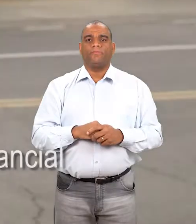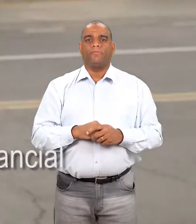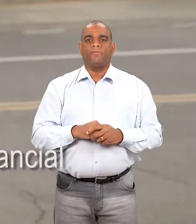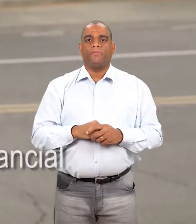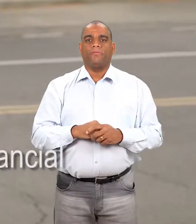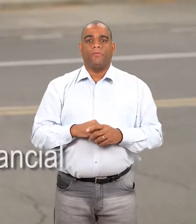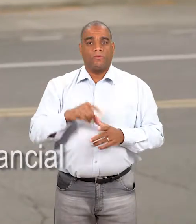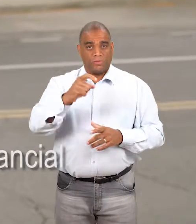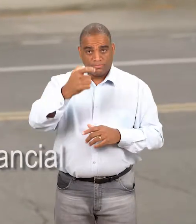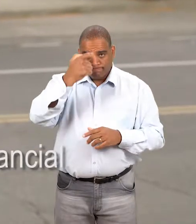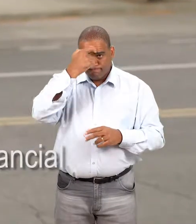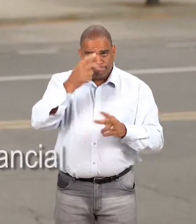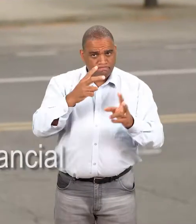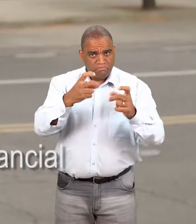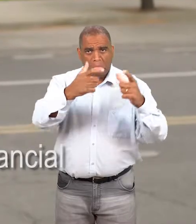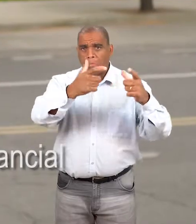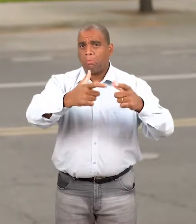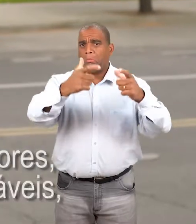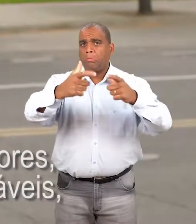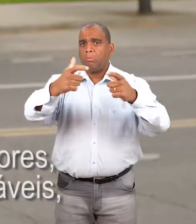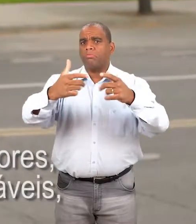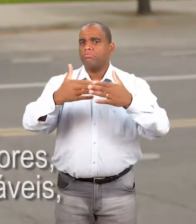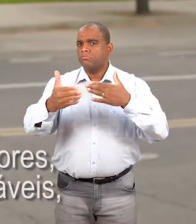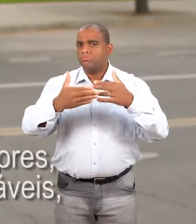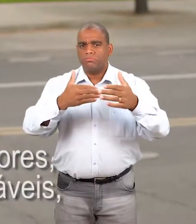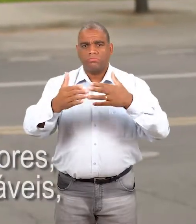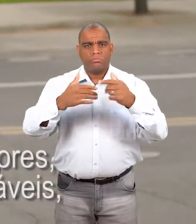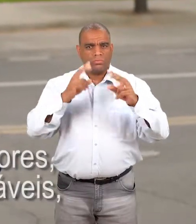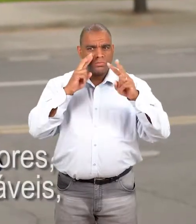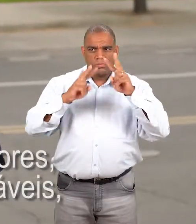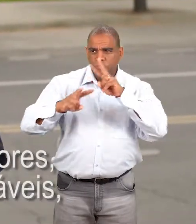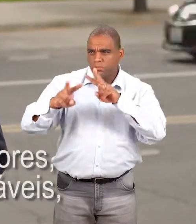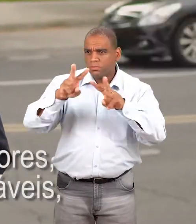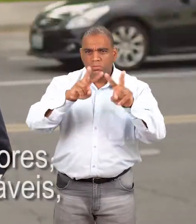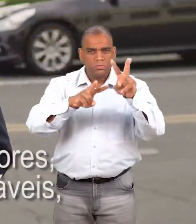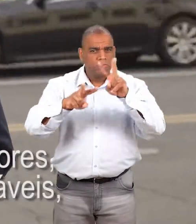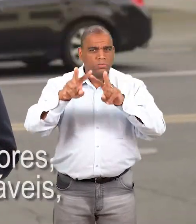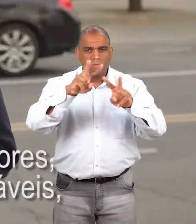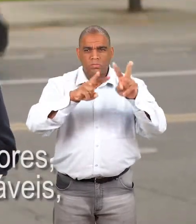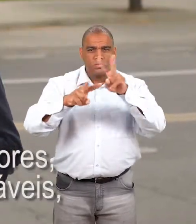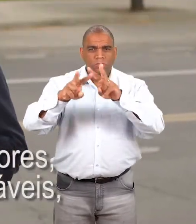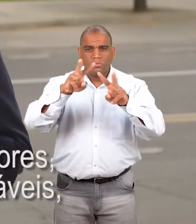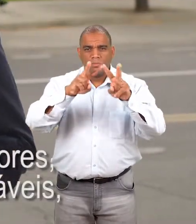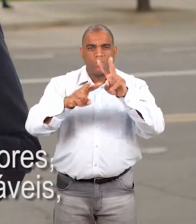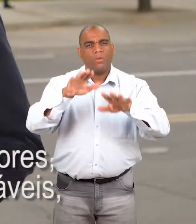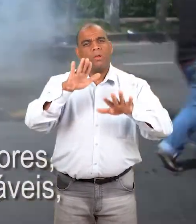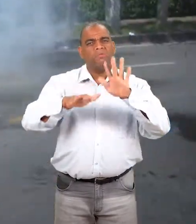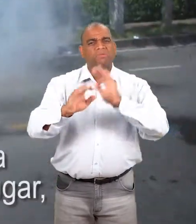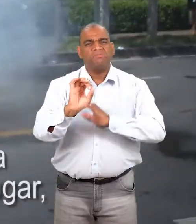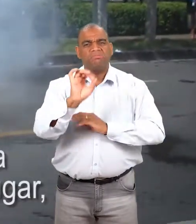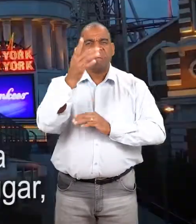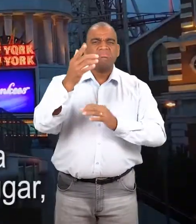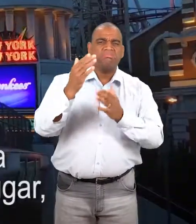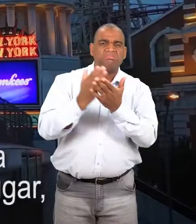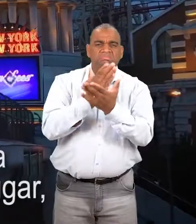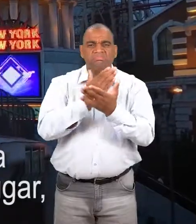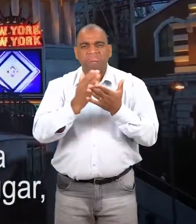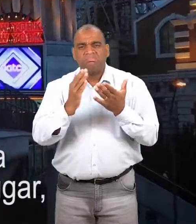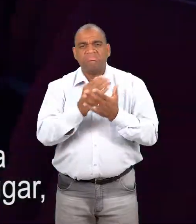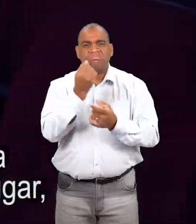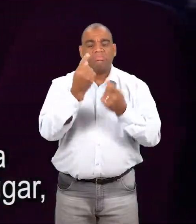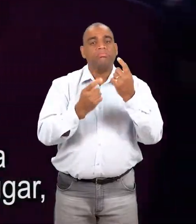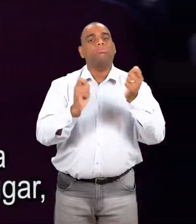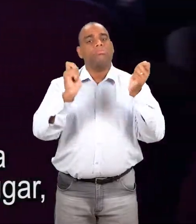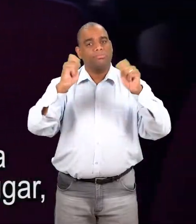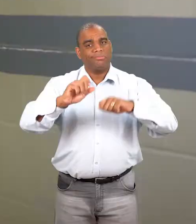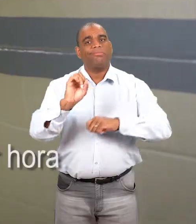So practice situational awareness wherever you are, mindful of your surroundings. And understand that although unlikely, incidents of extreme violence